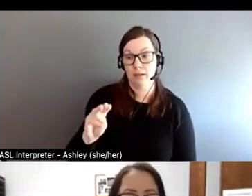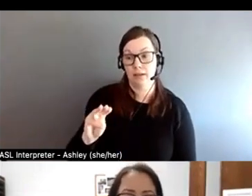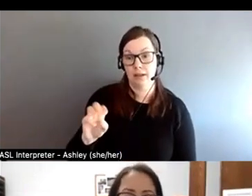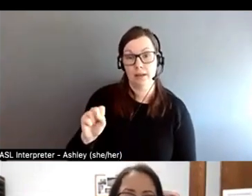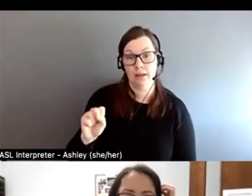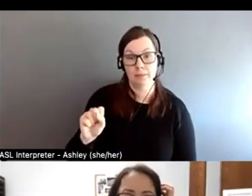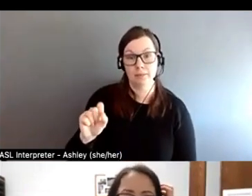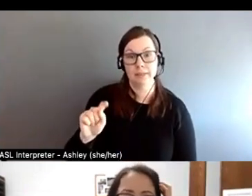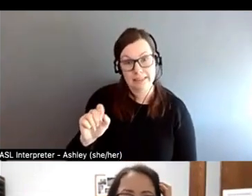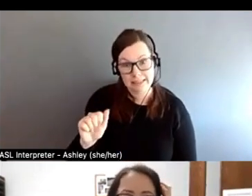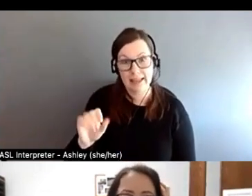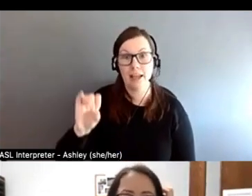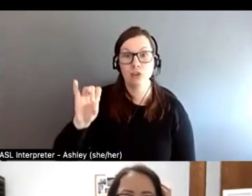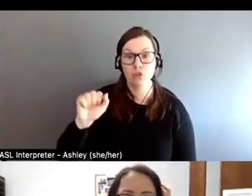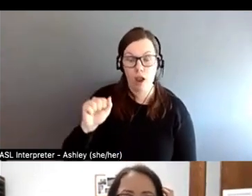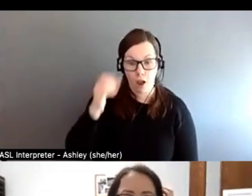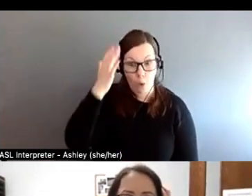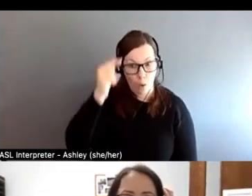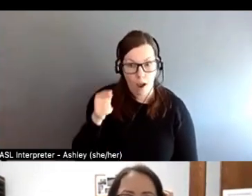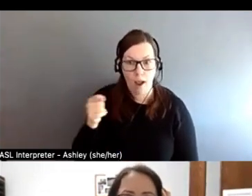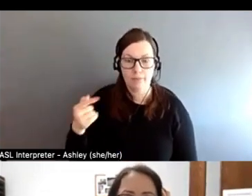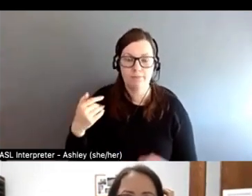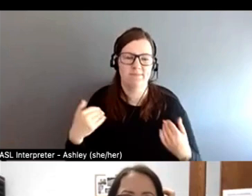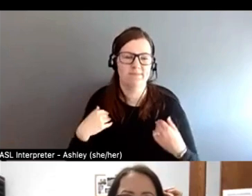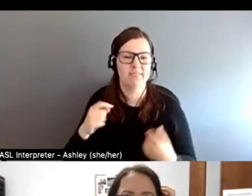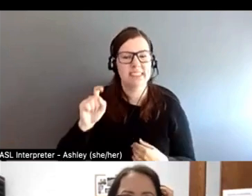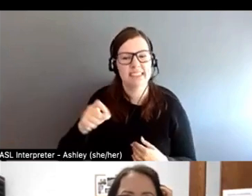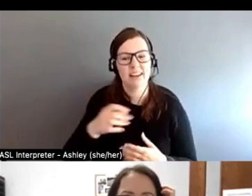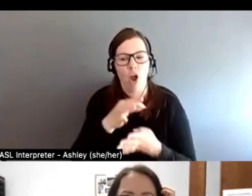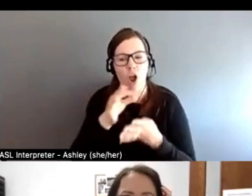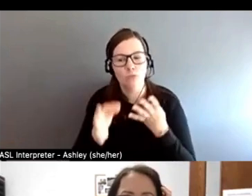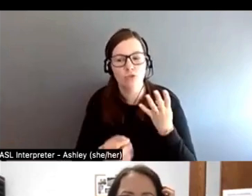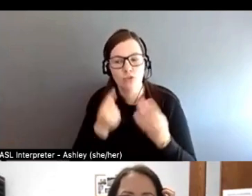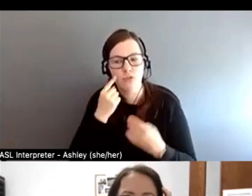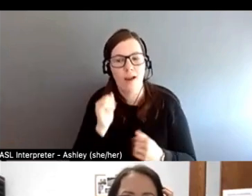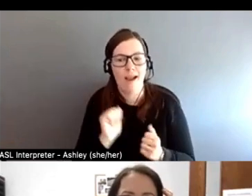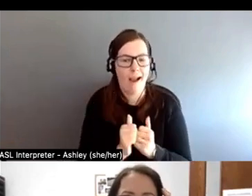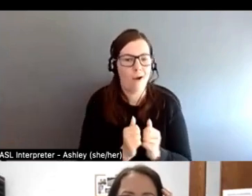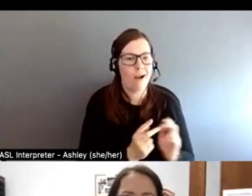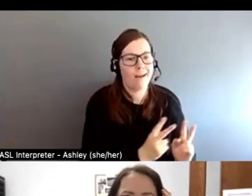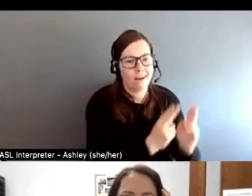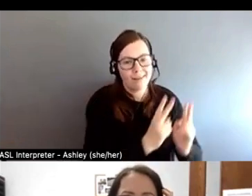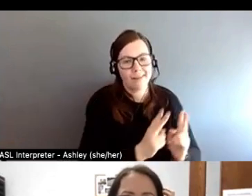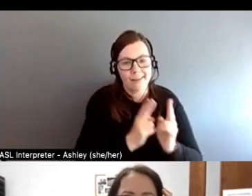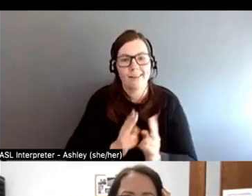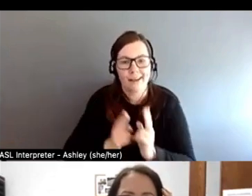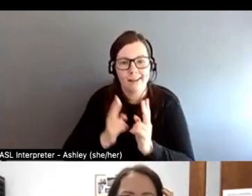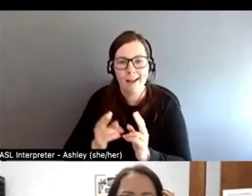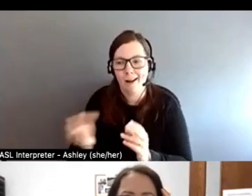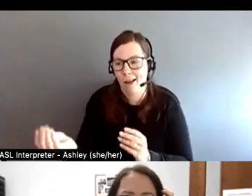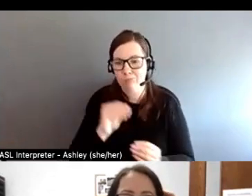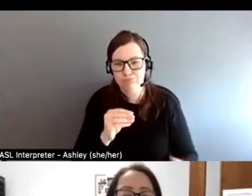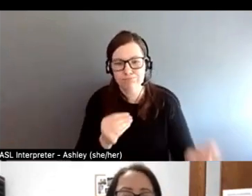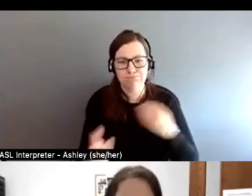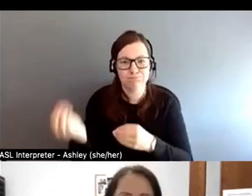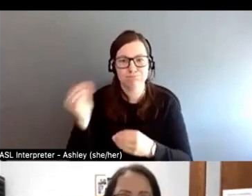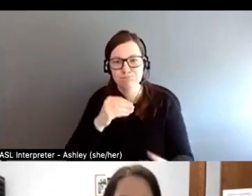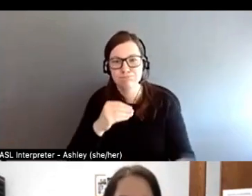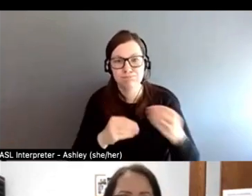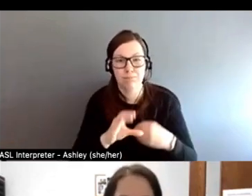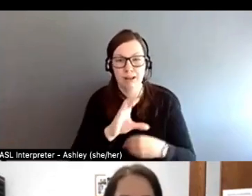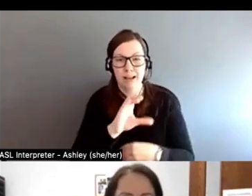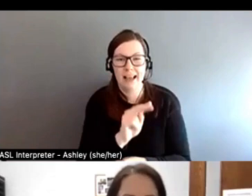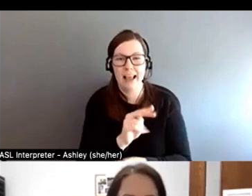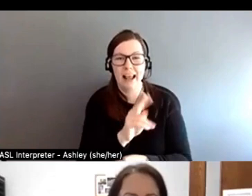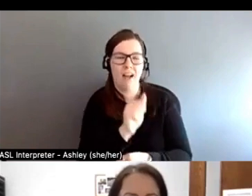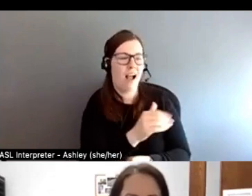cut and then bring your own other audio, cut out tiny pieces, something that Canva doesn't have as much control over. So it's just kind of taking it to a